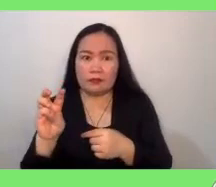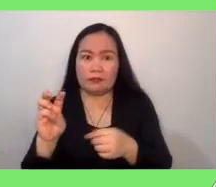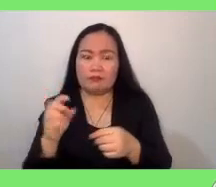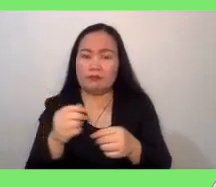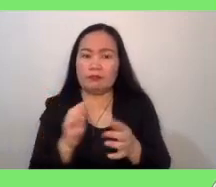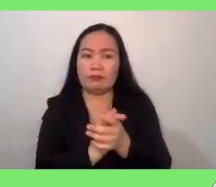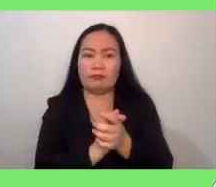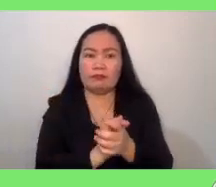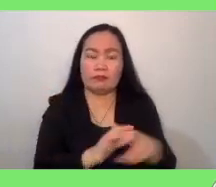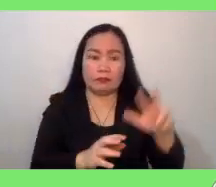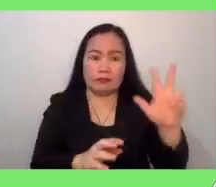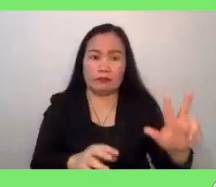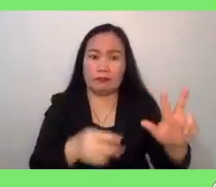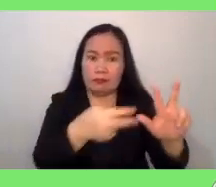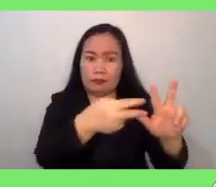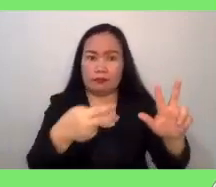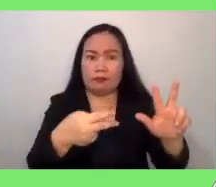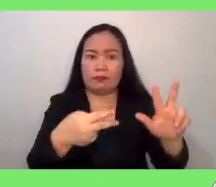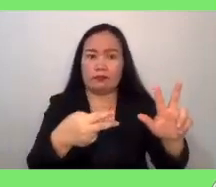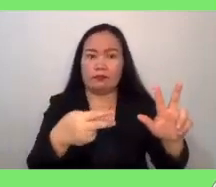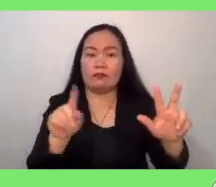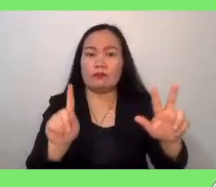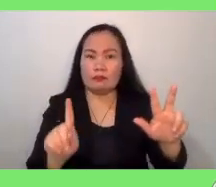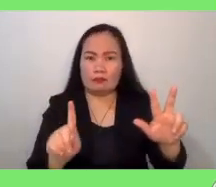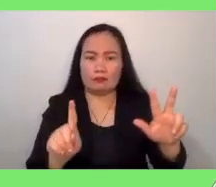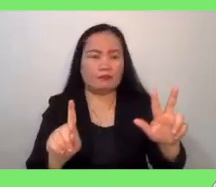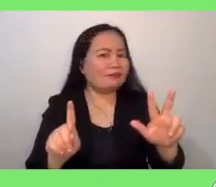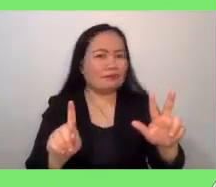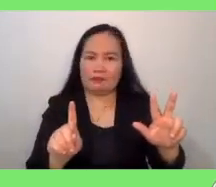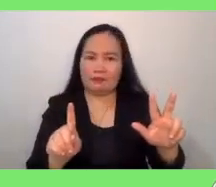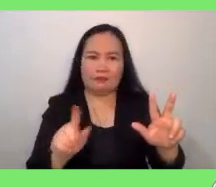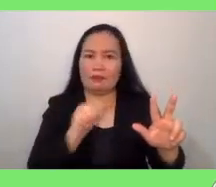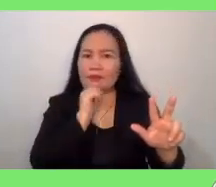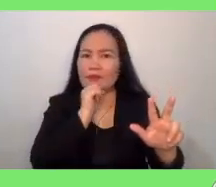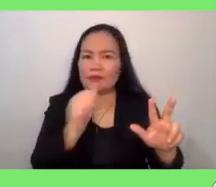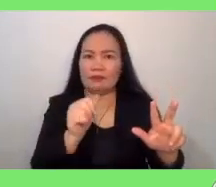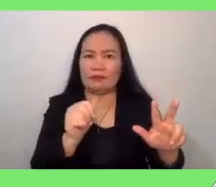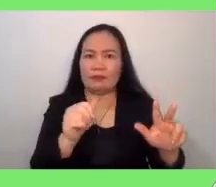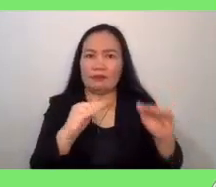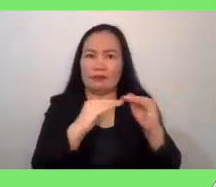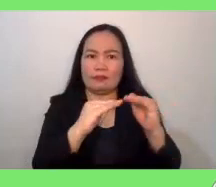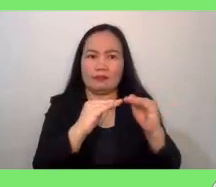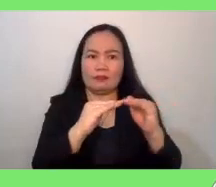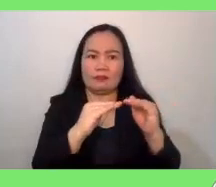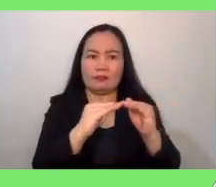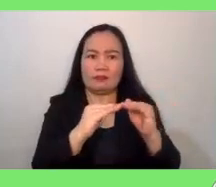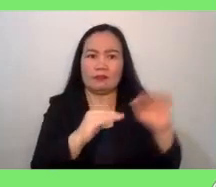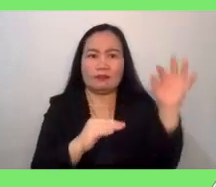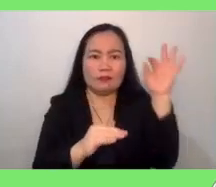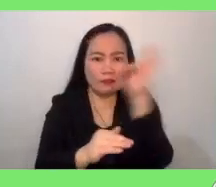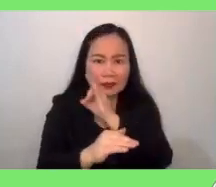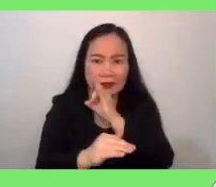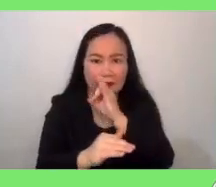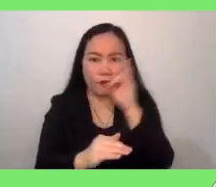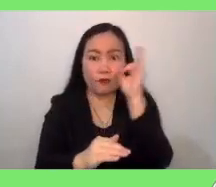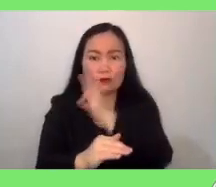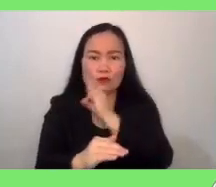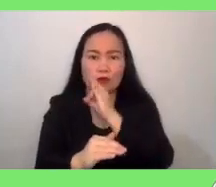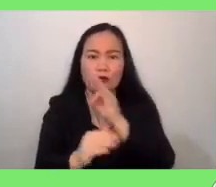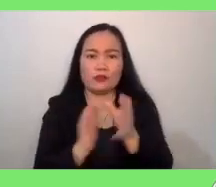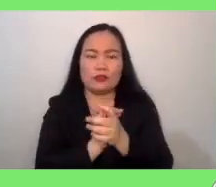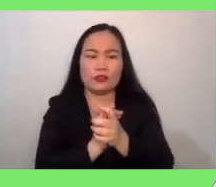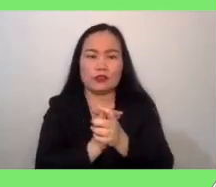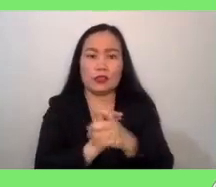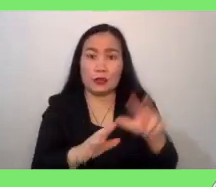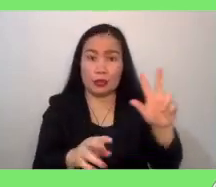yan. So, we have 3 times 1, that is 3. And then, negative 5 plus 6, this is positive 1. So, as you can see, 3